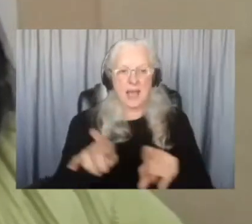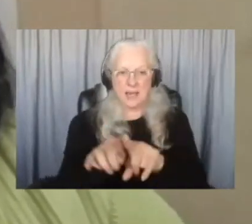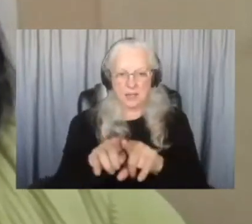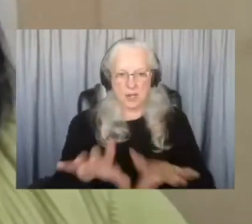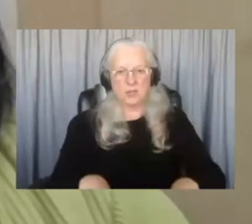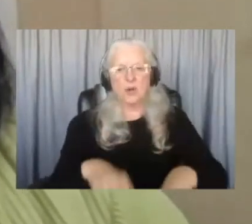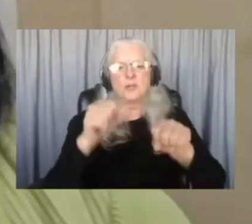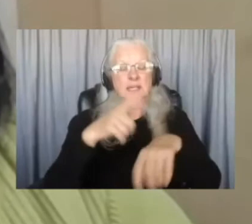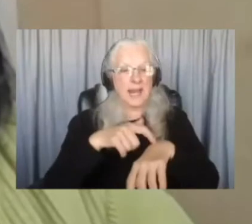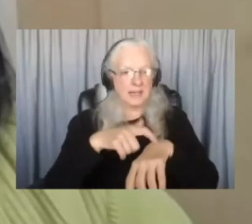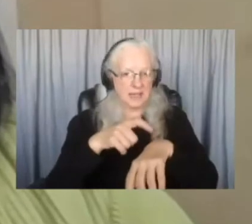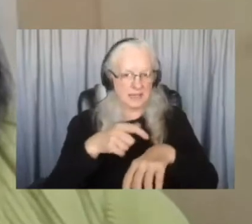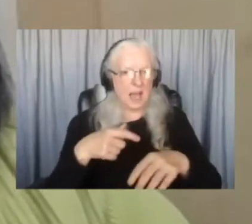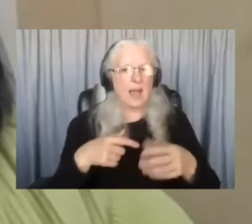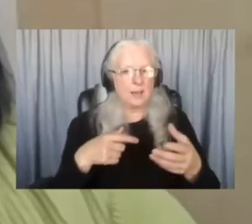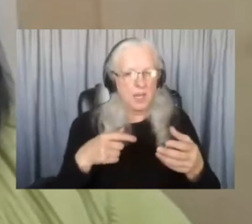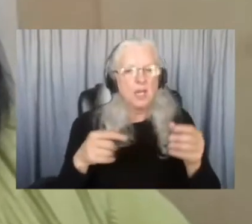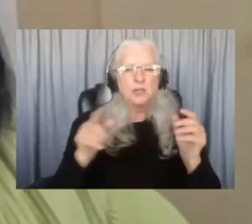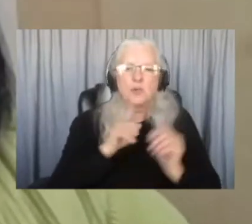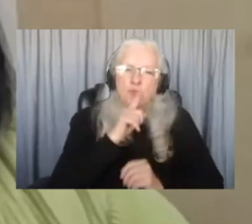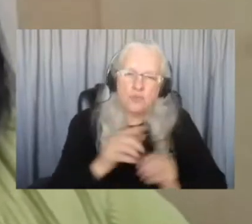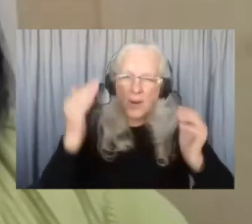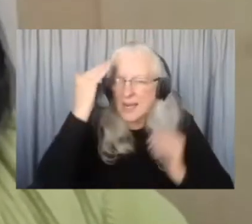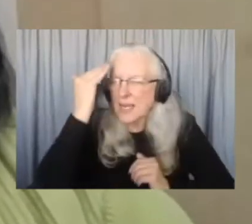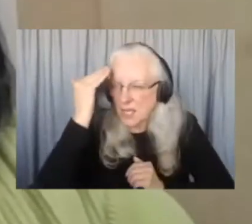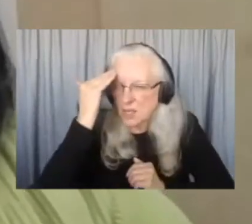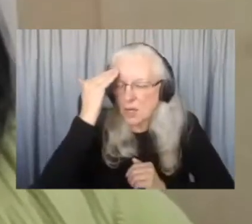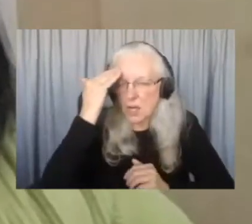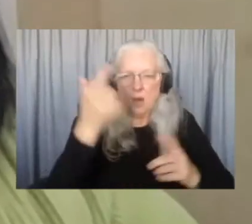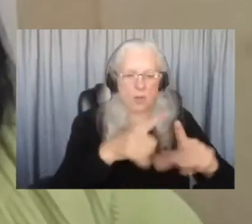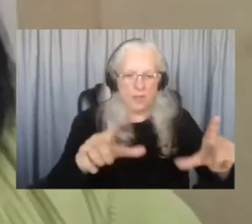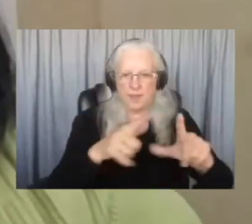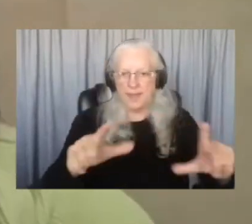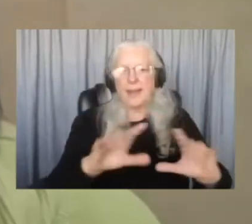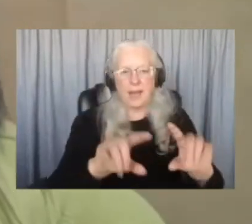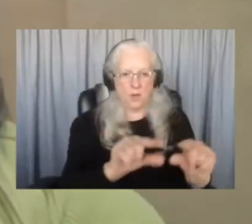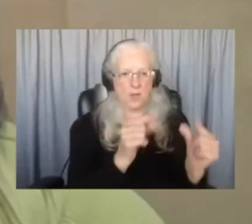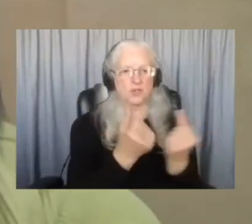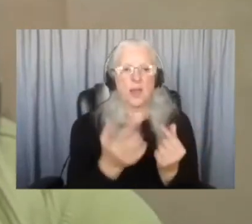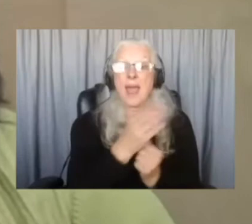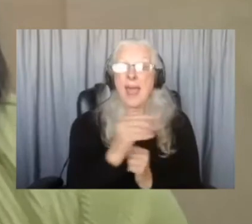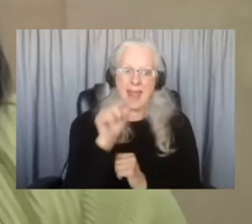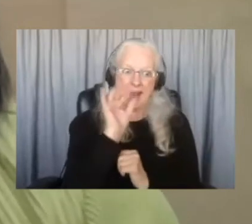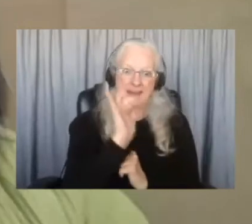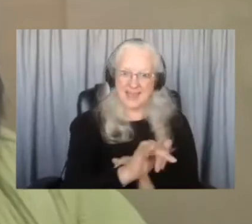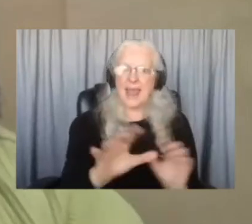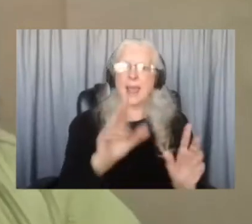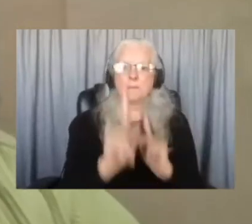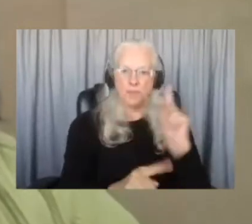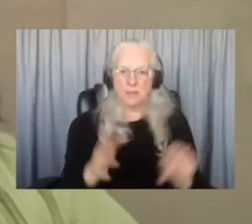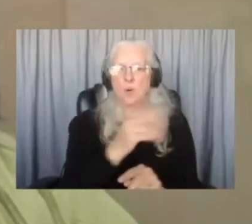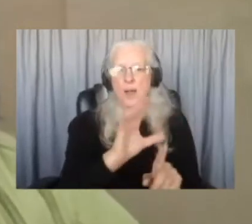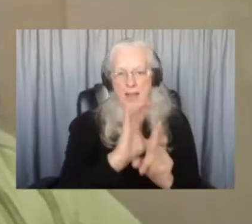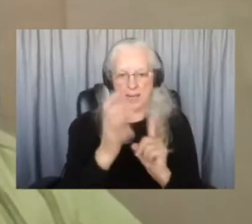know the language group and its people and its culture. And we are the